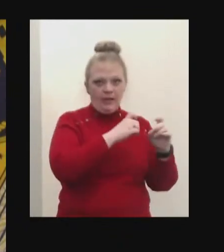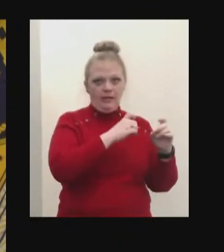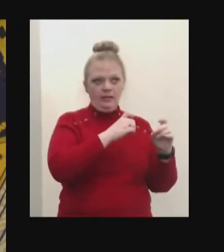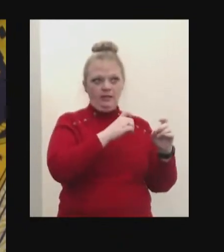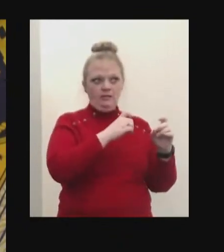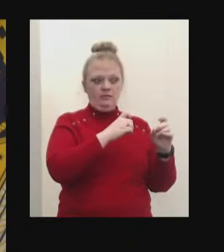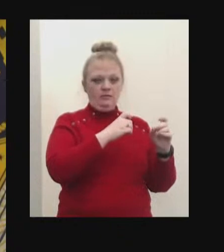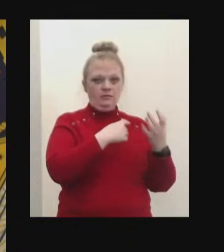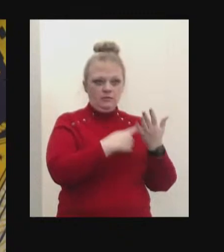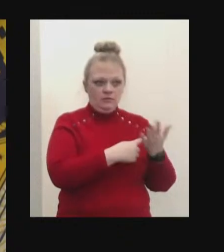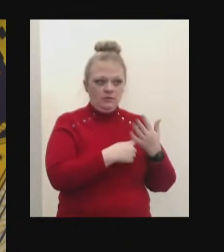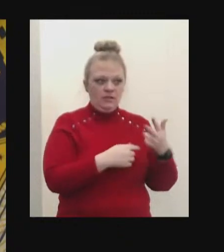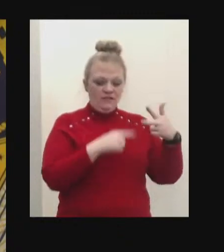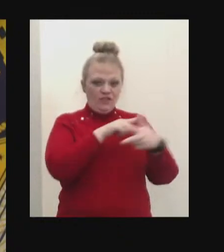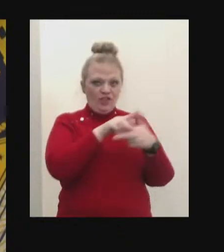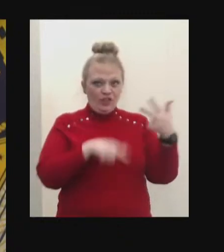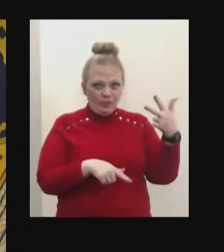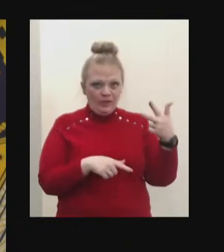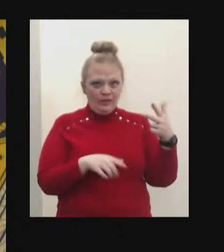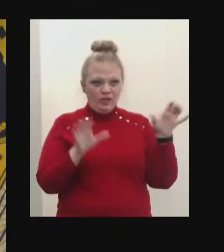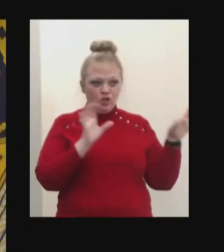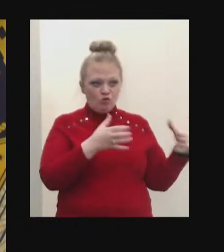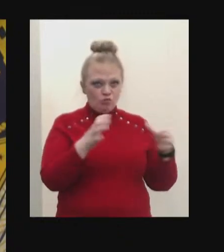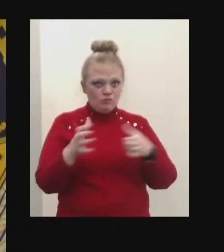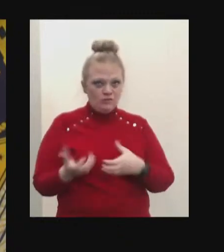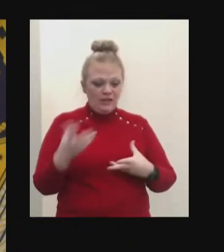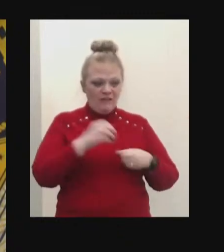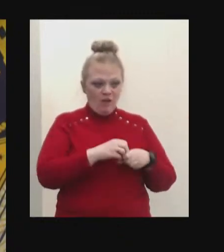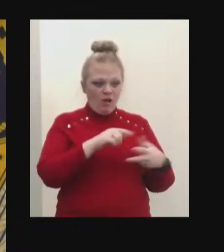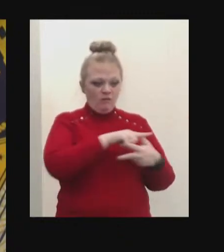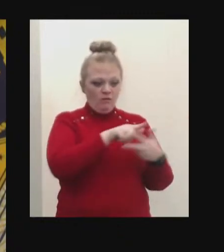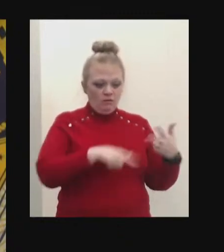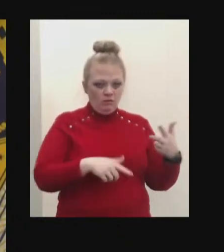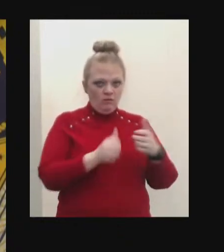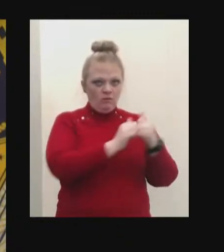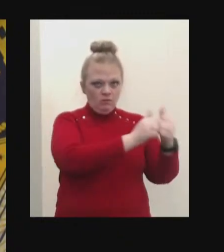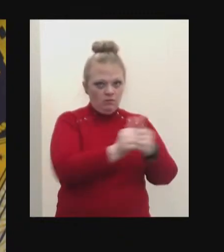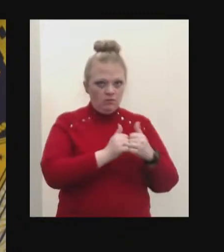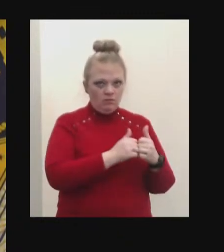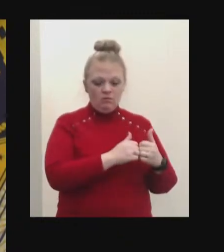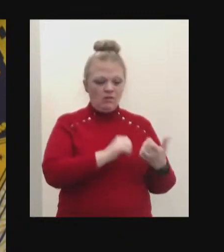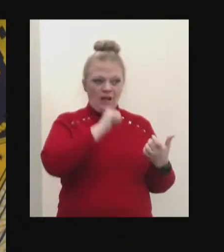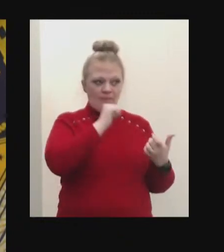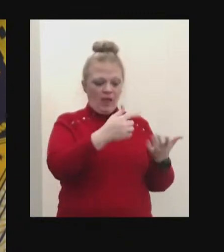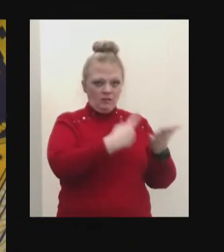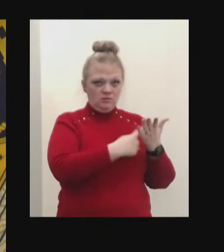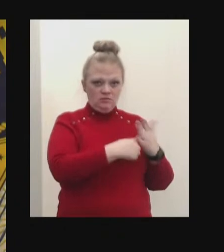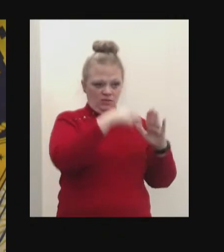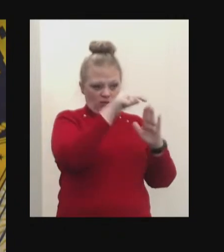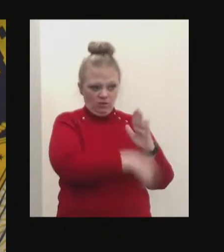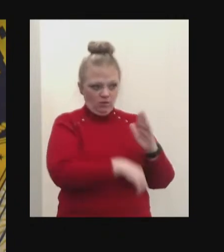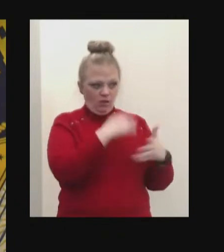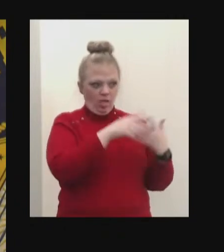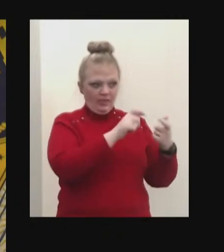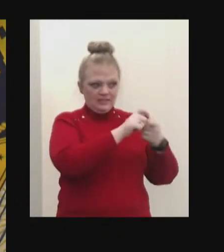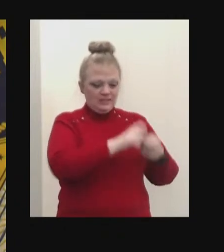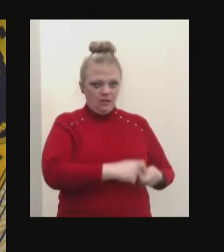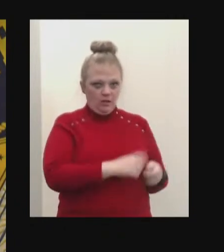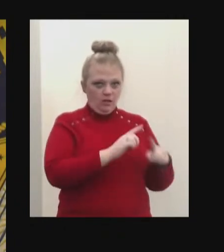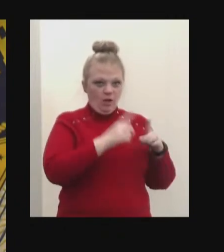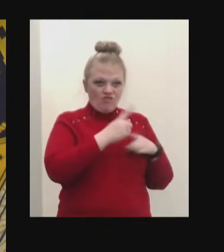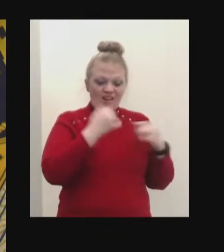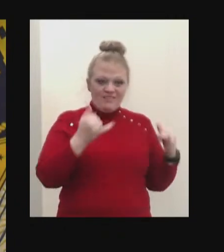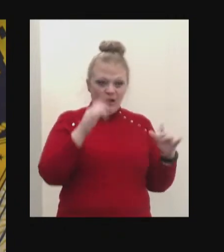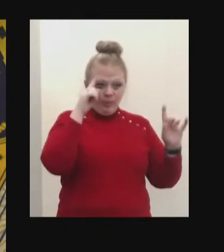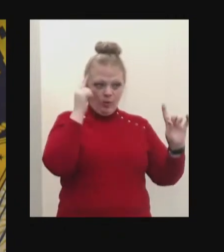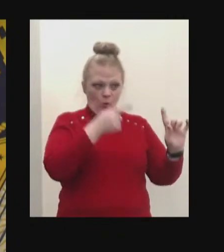three parties, and we need to have all three parties involved. So I'm not going to get into all the details, but right now our goal is to get a